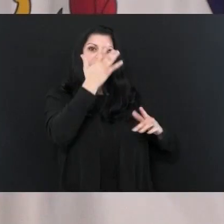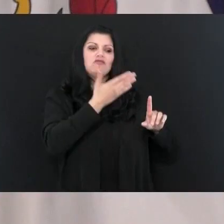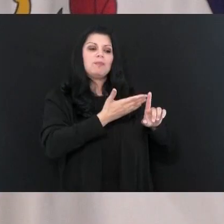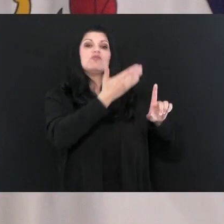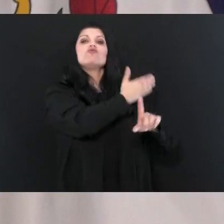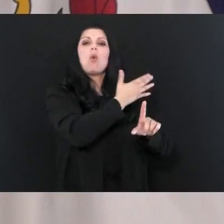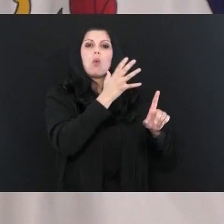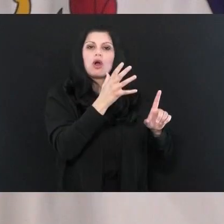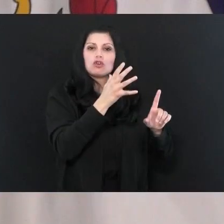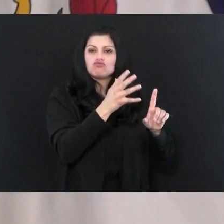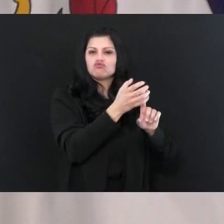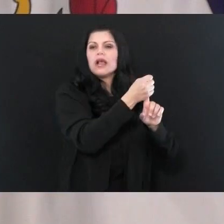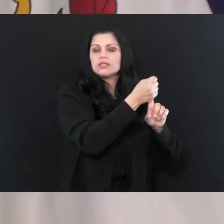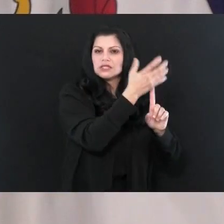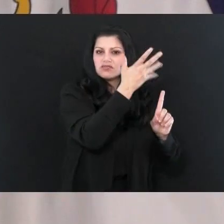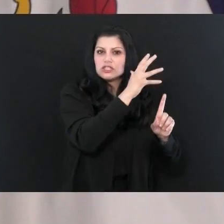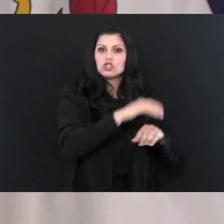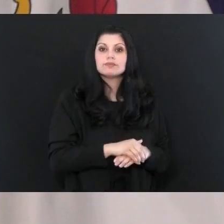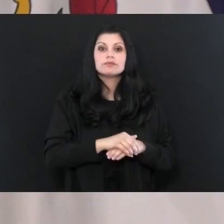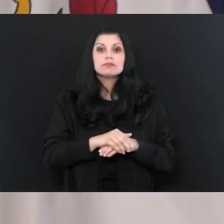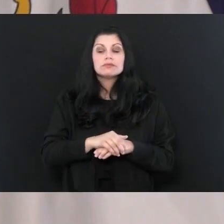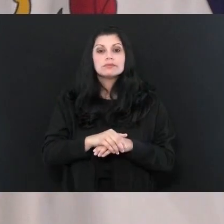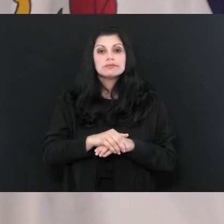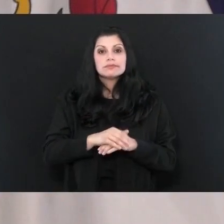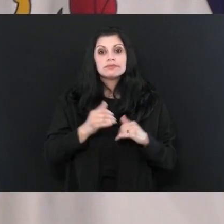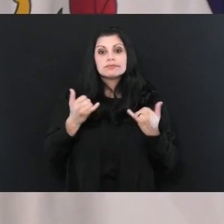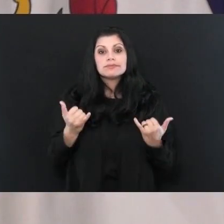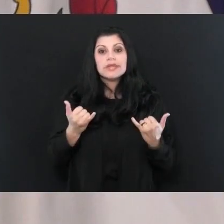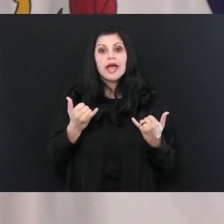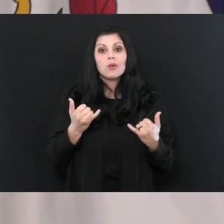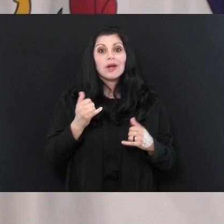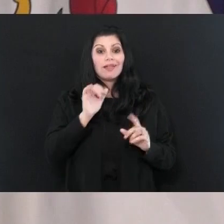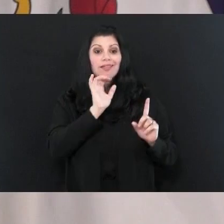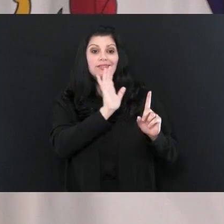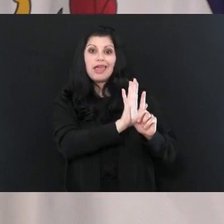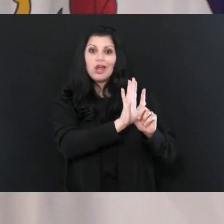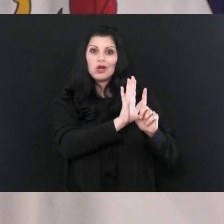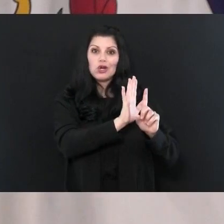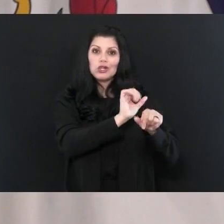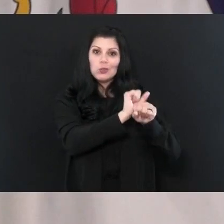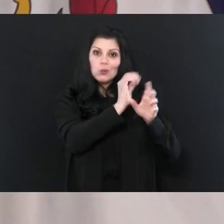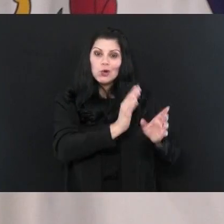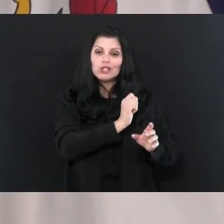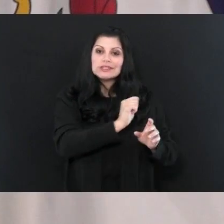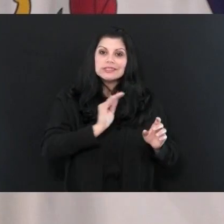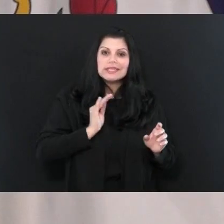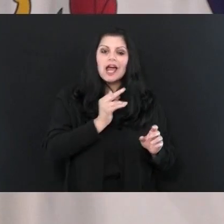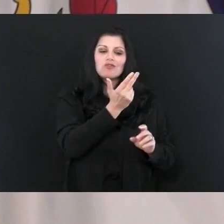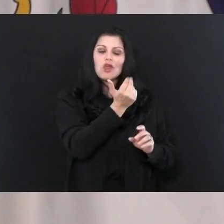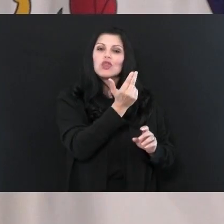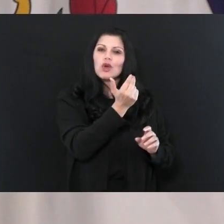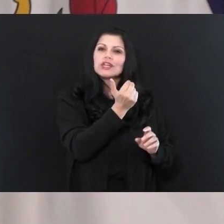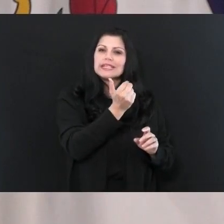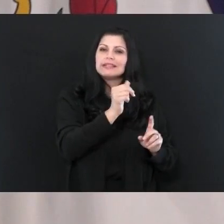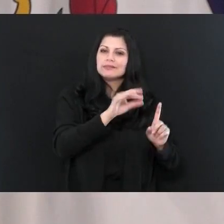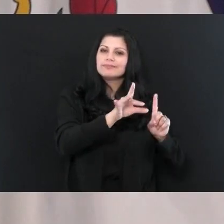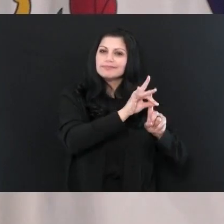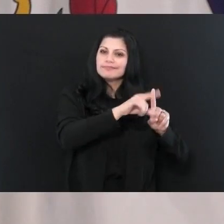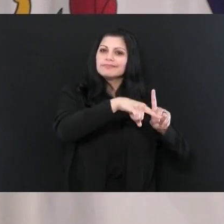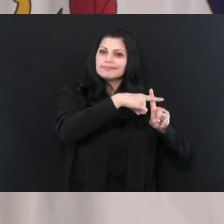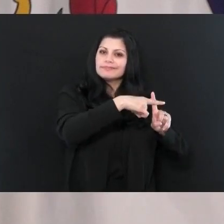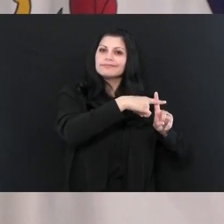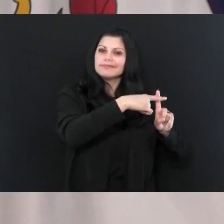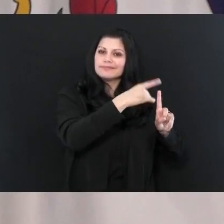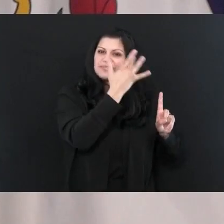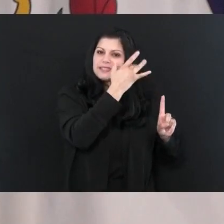we have 13 active cases with our staff, and the National Guard continues